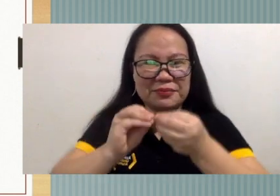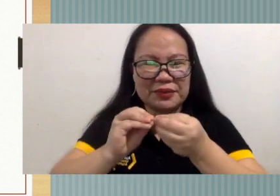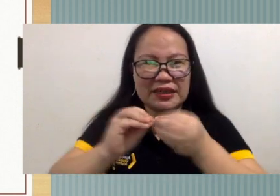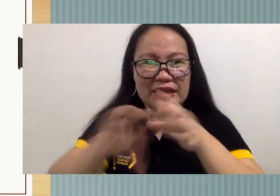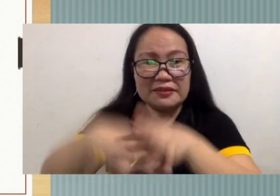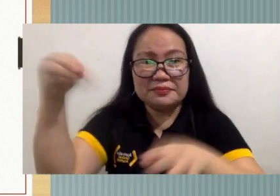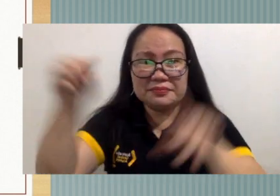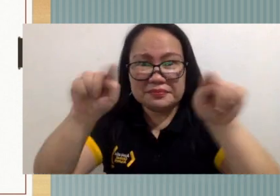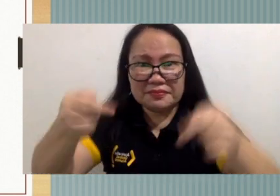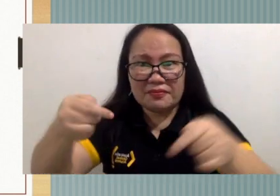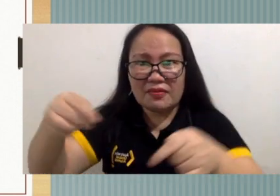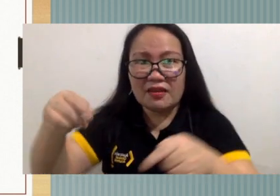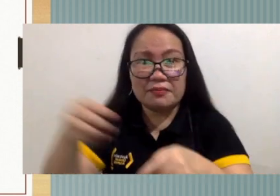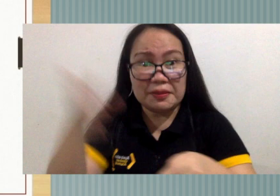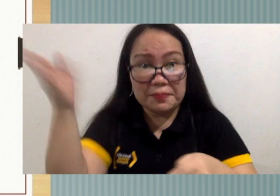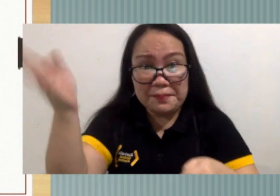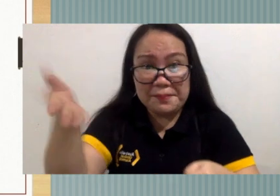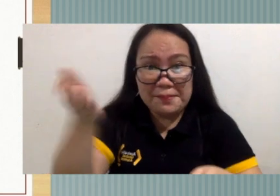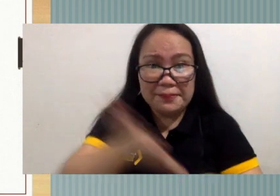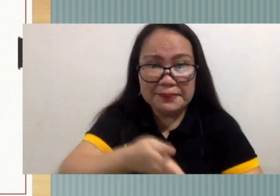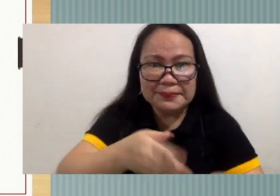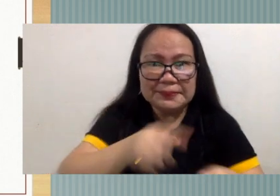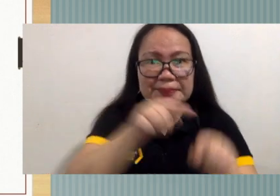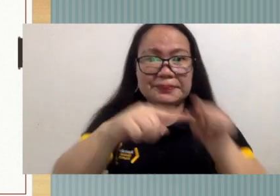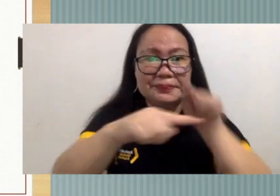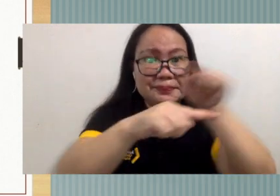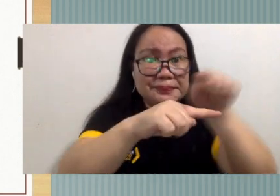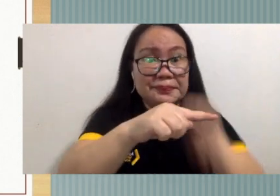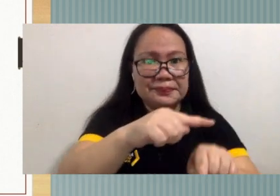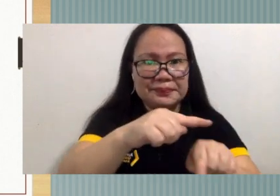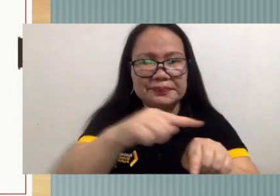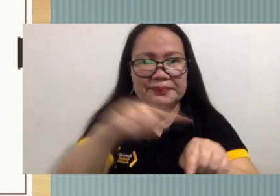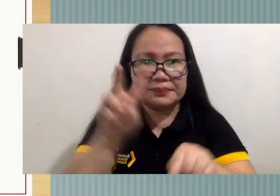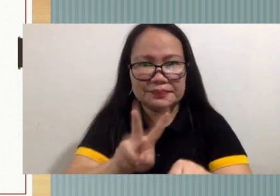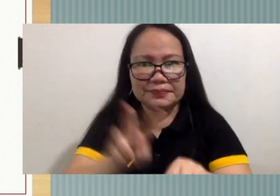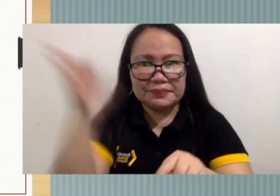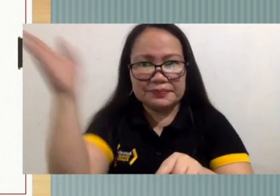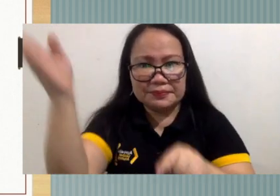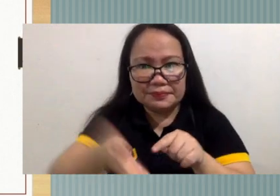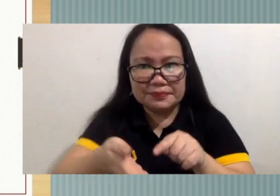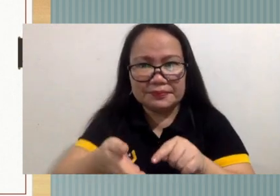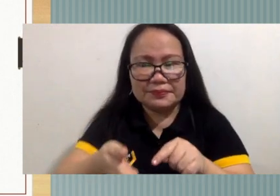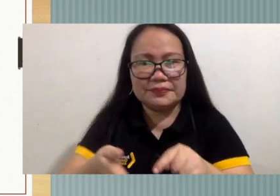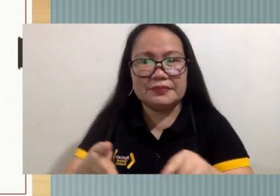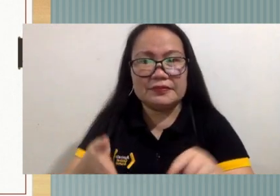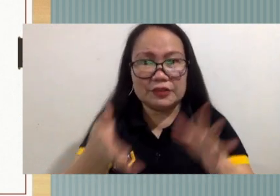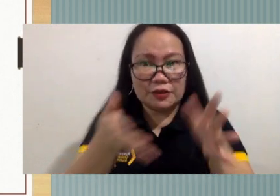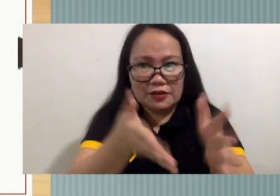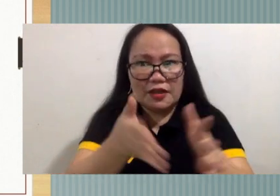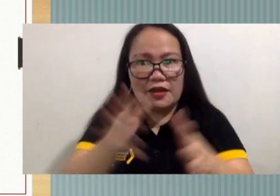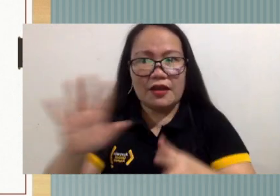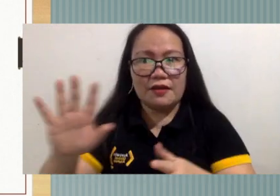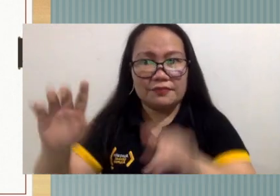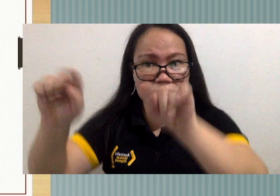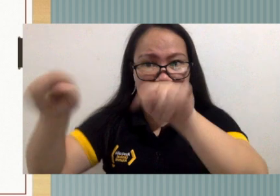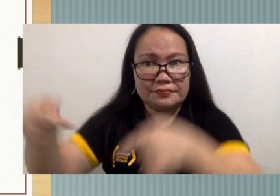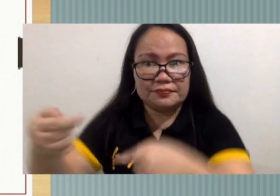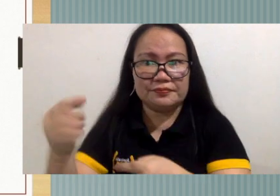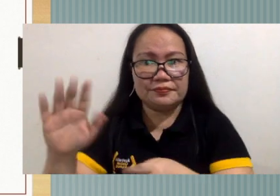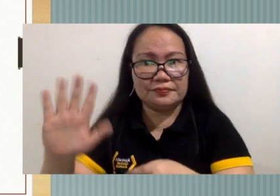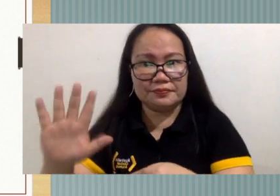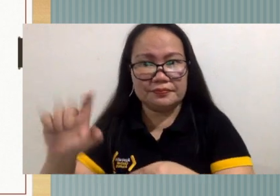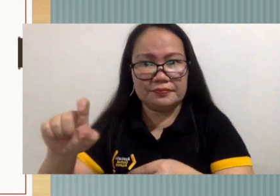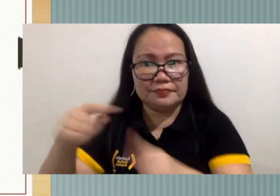tayong 2 dito. So, para makancel natin si 2, so we now have 5x plus 2 squared,